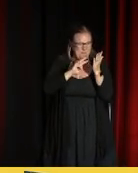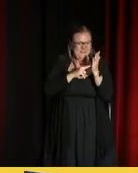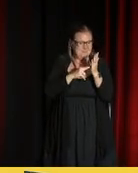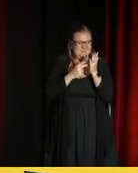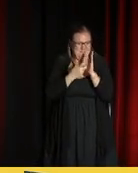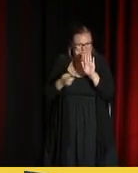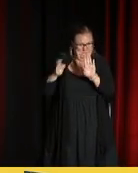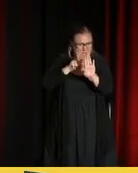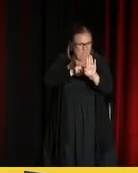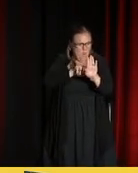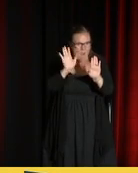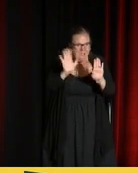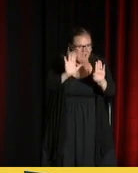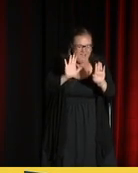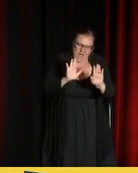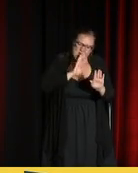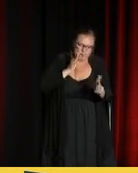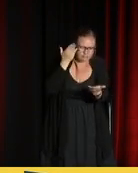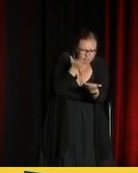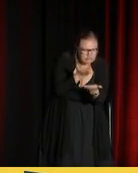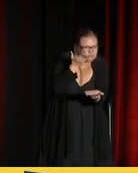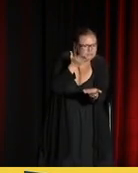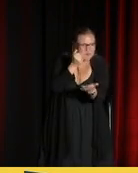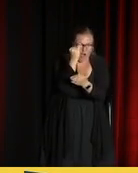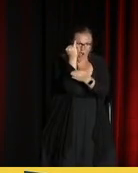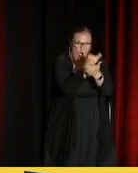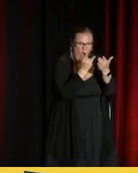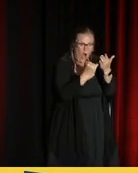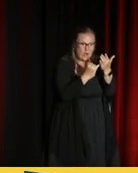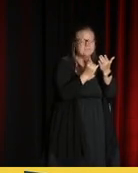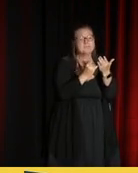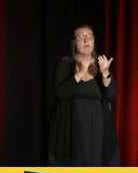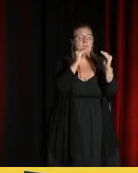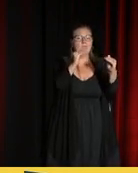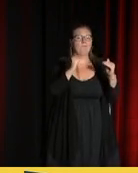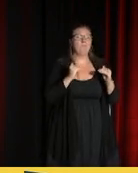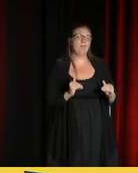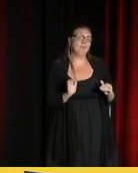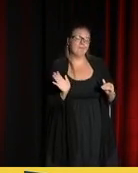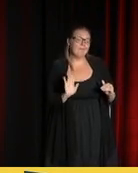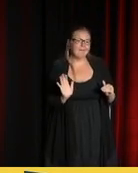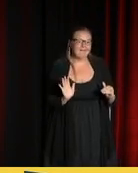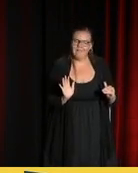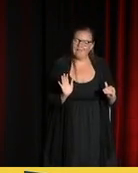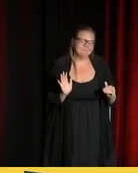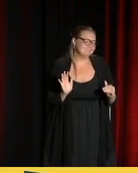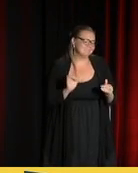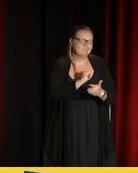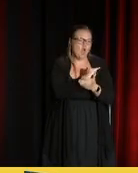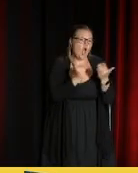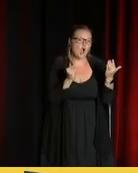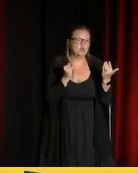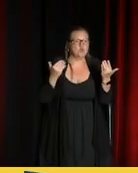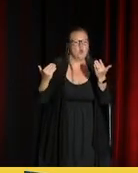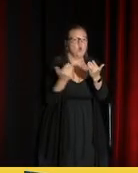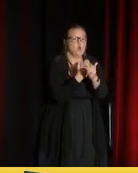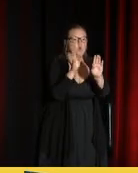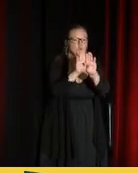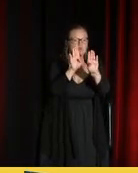that literally. The arts don't lower the bar. They give us a different doorway